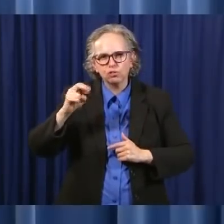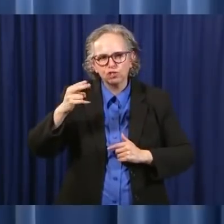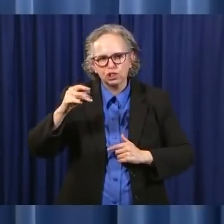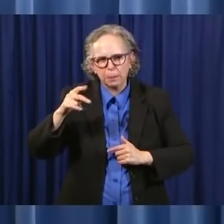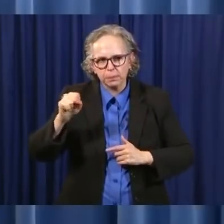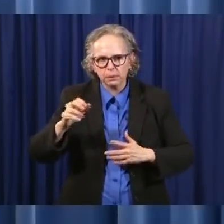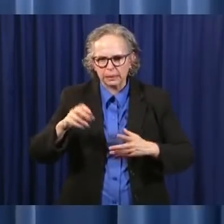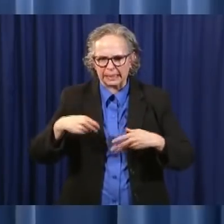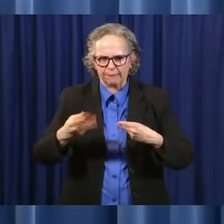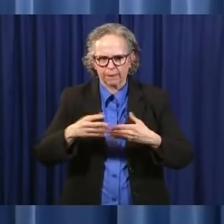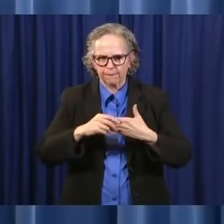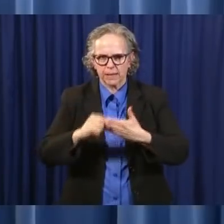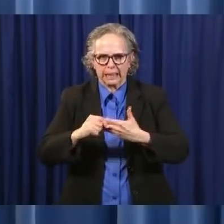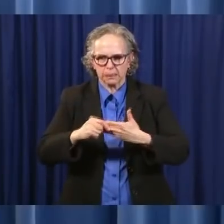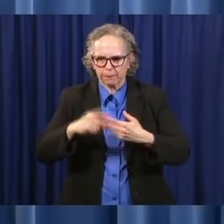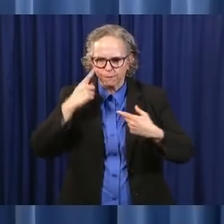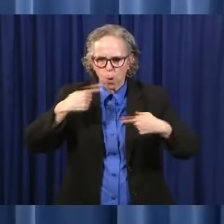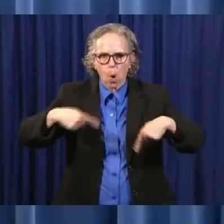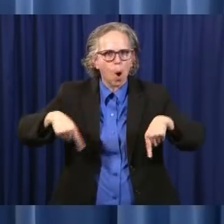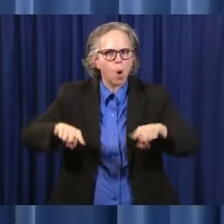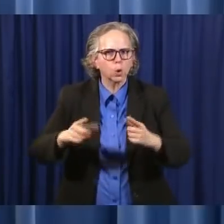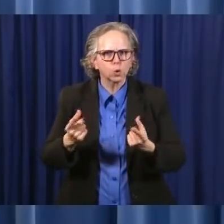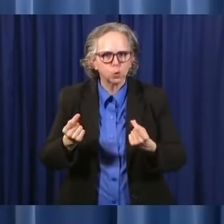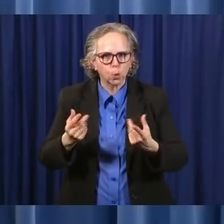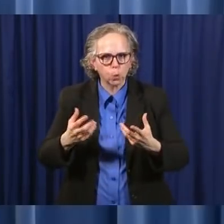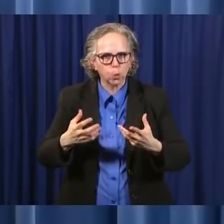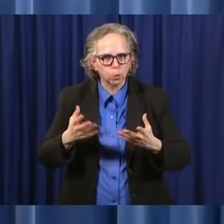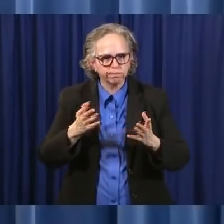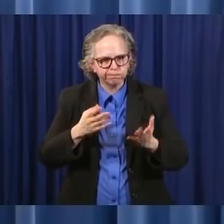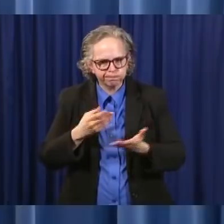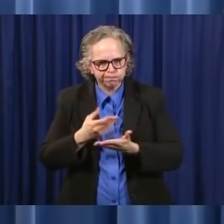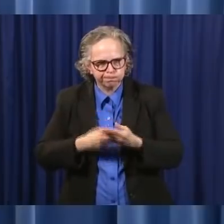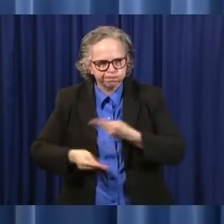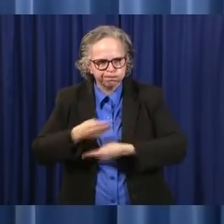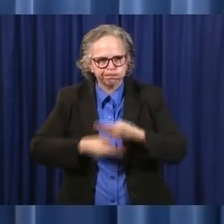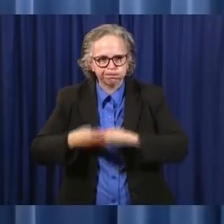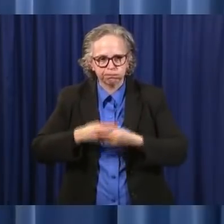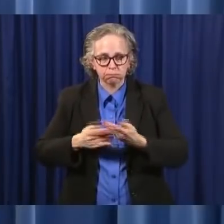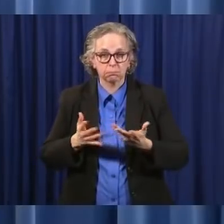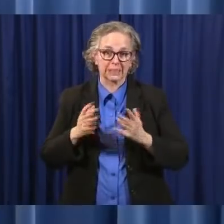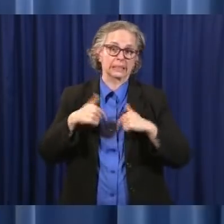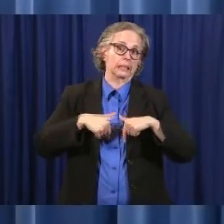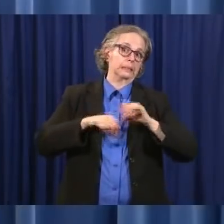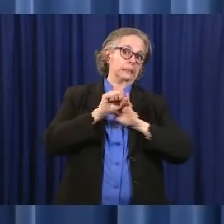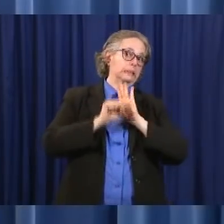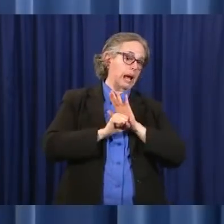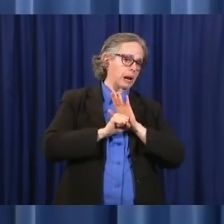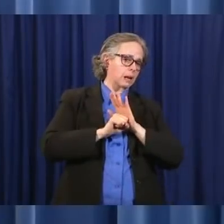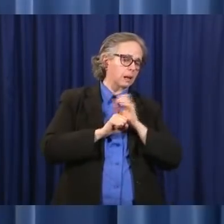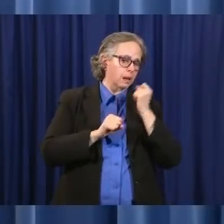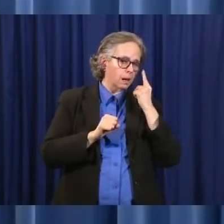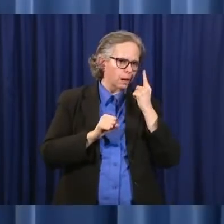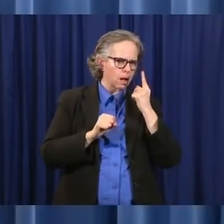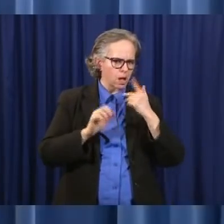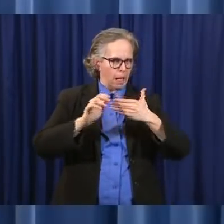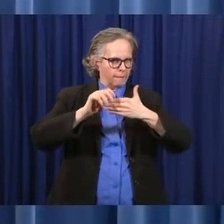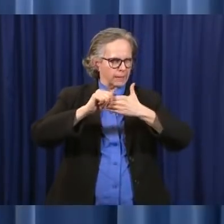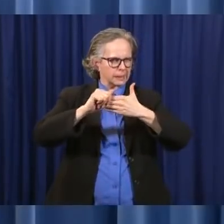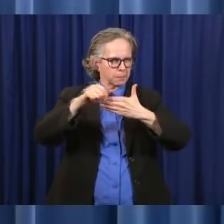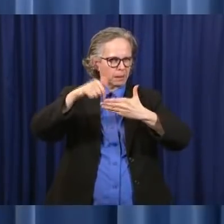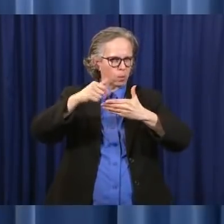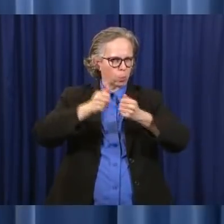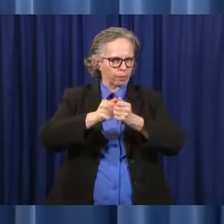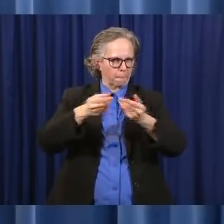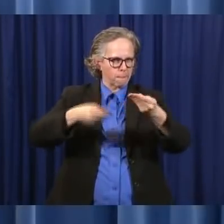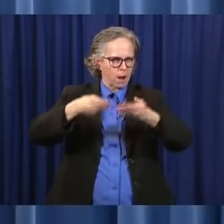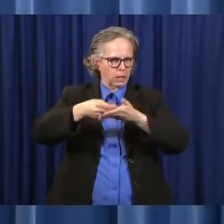additional need for us as well. But that flexibility and that ability to be able to deal with not just